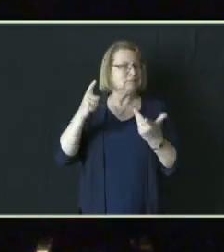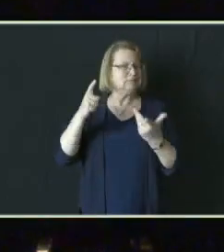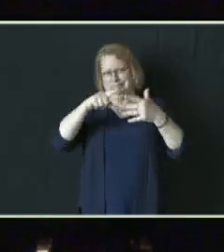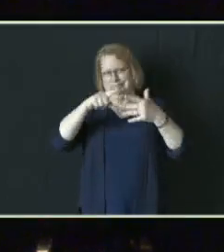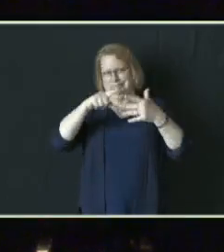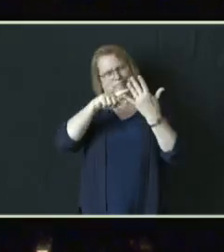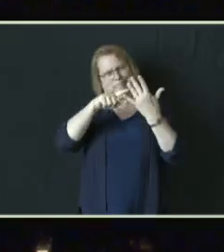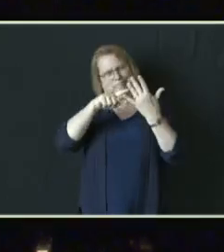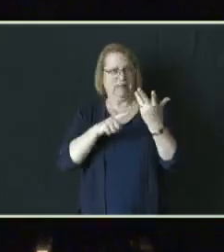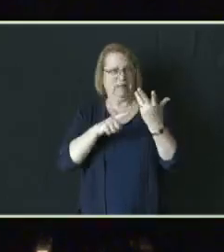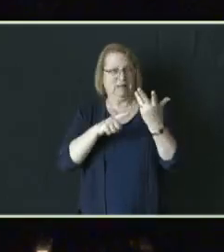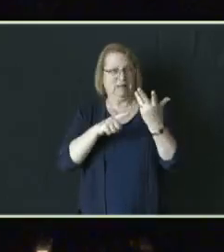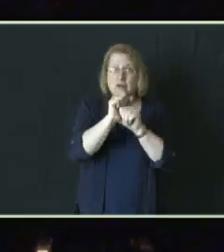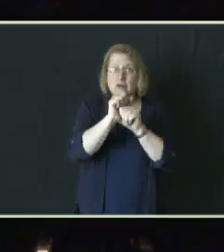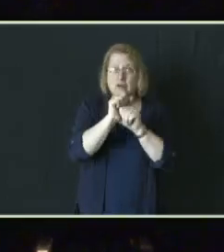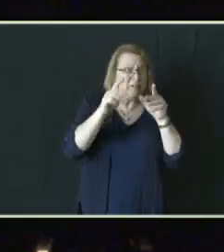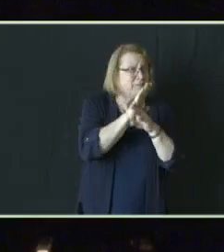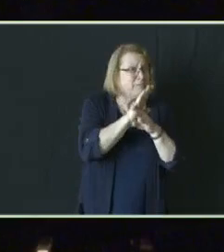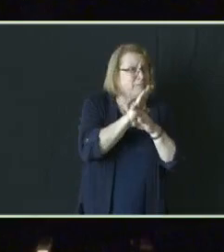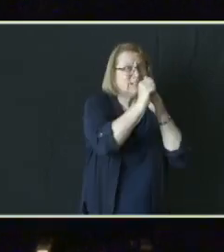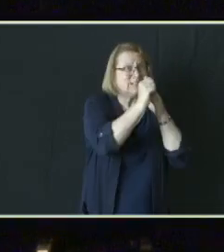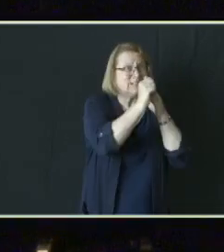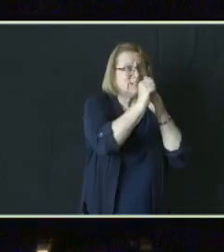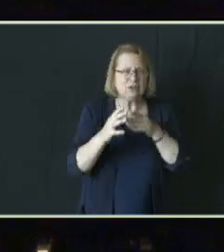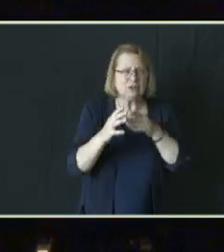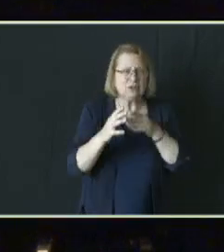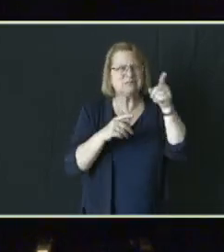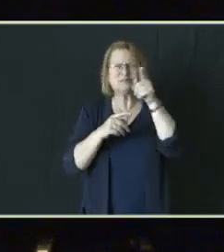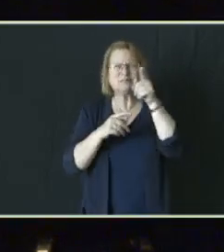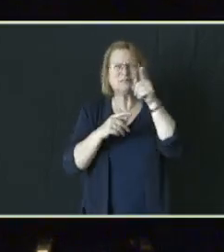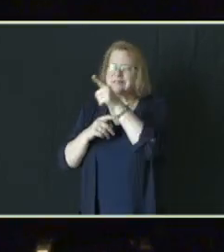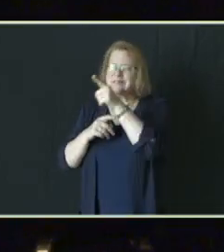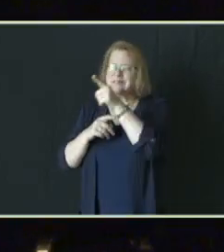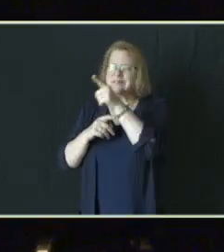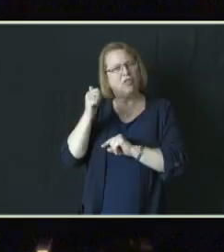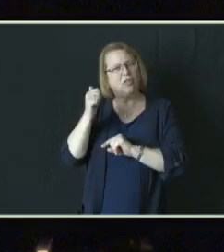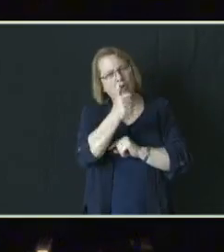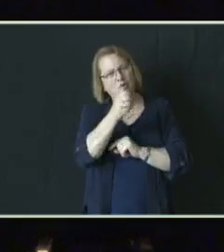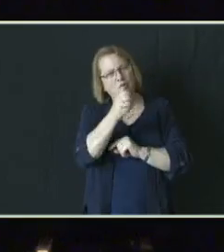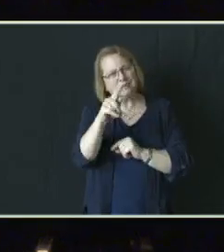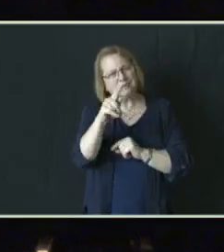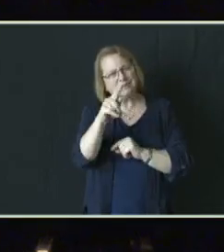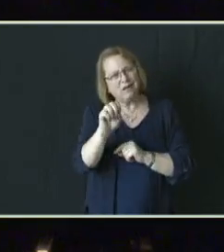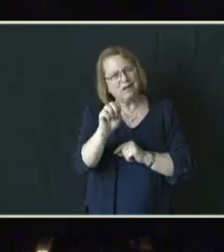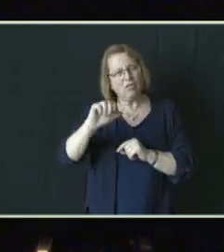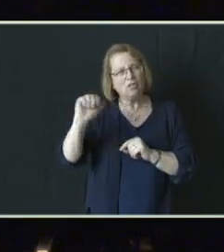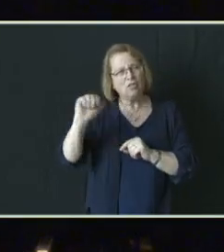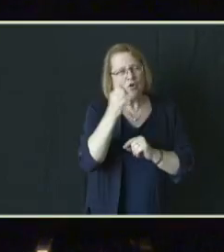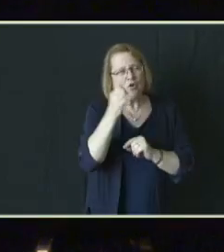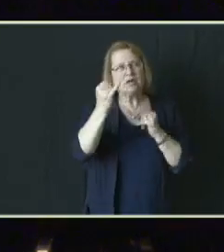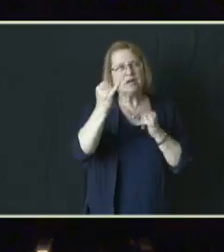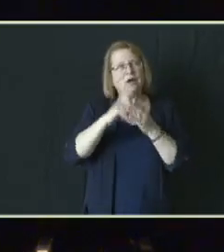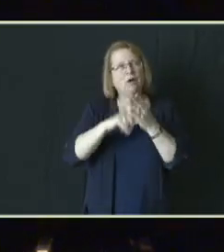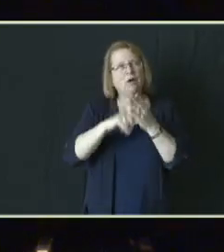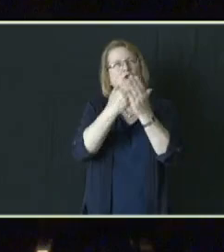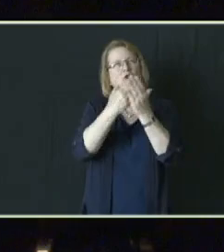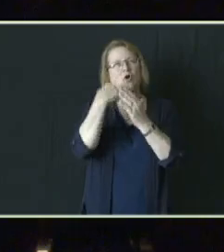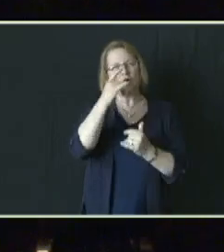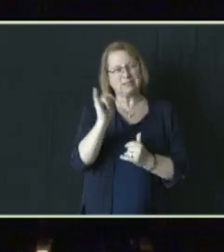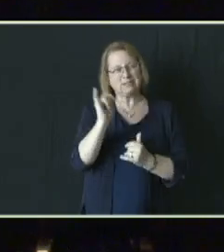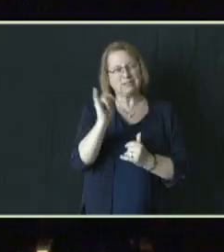business leaders, each of them with their own leadership style and their own idea about what good looks like. And because